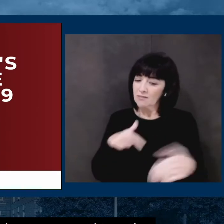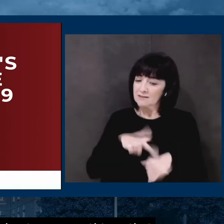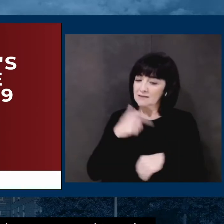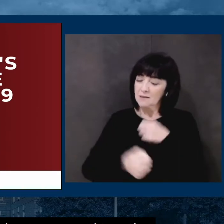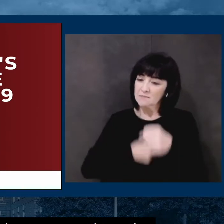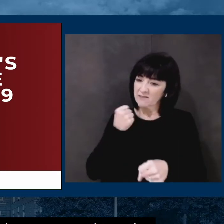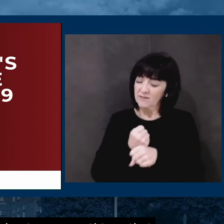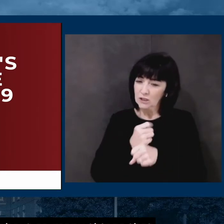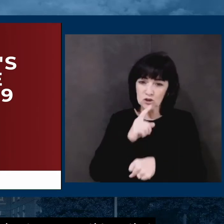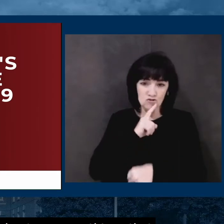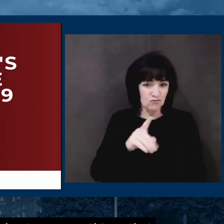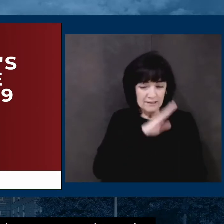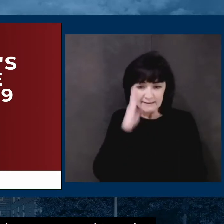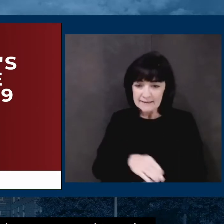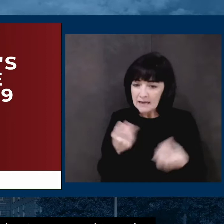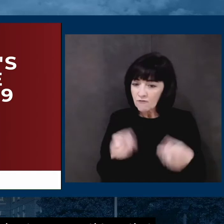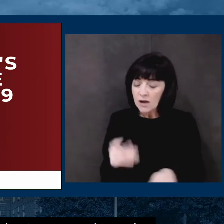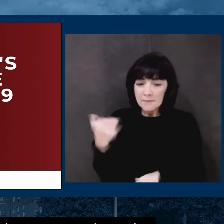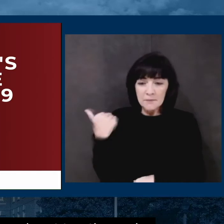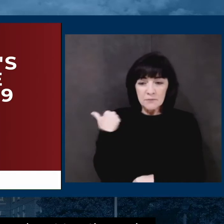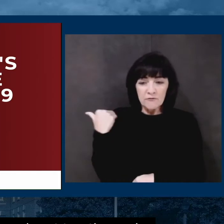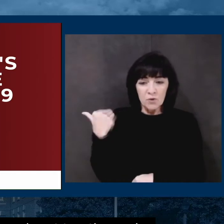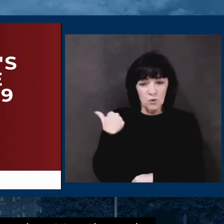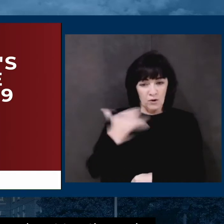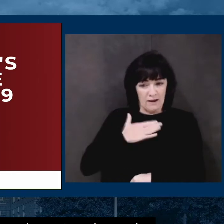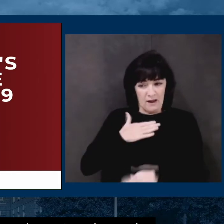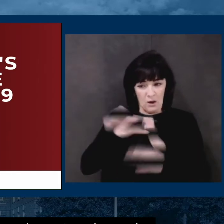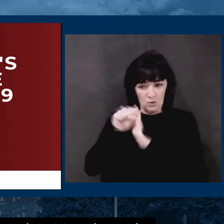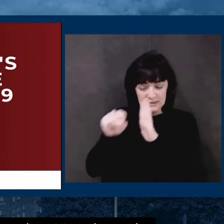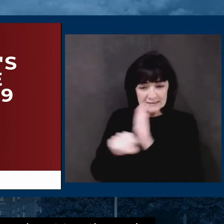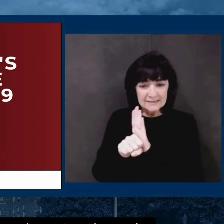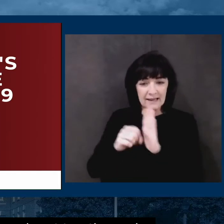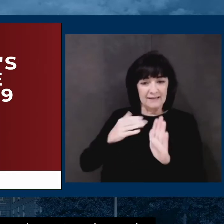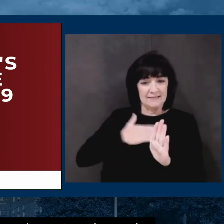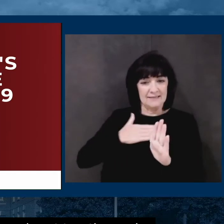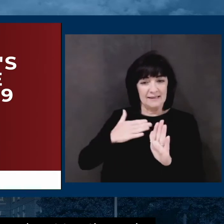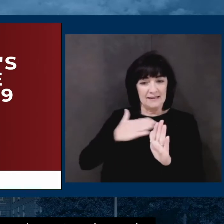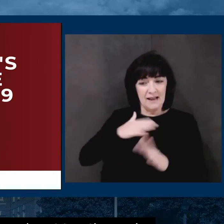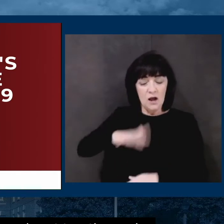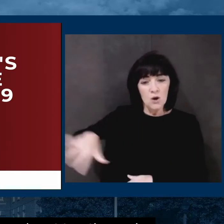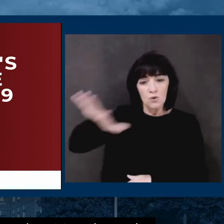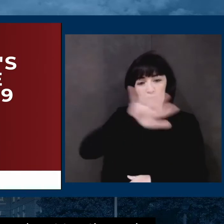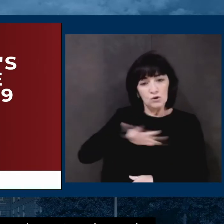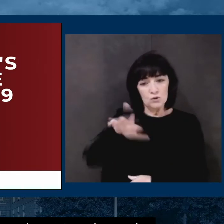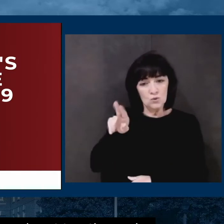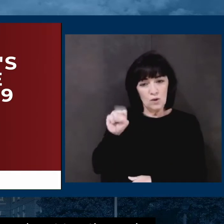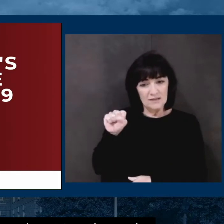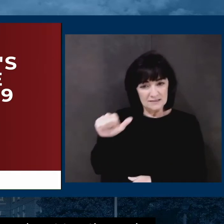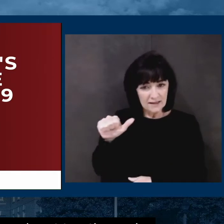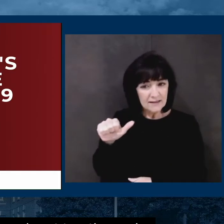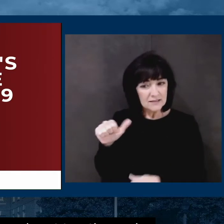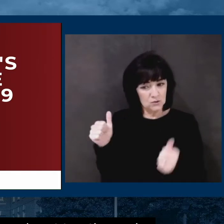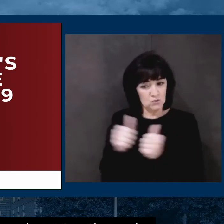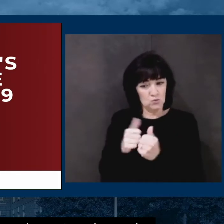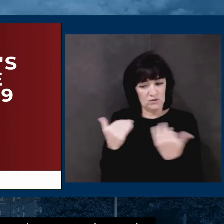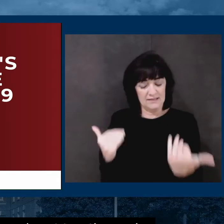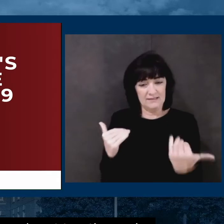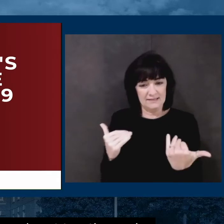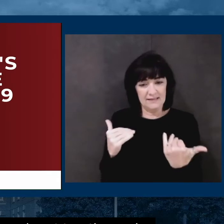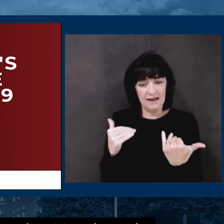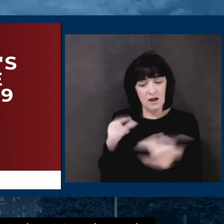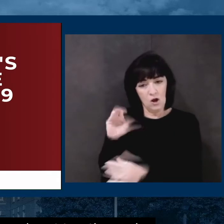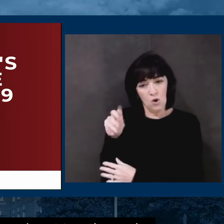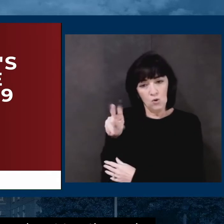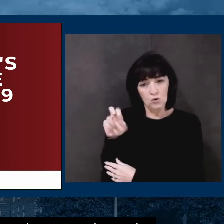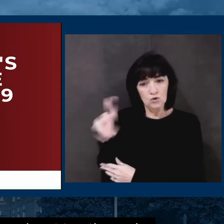an unprecedented time in the history of our state and the history of our nation with the COVID-19 pandemic, and really requires us